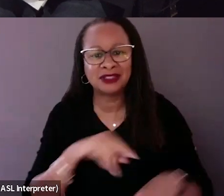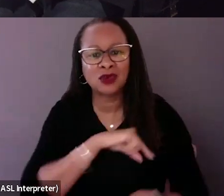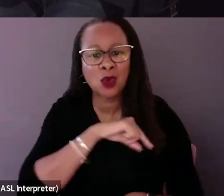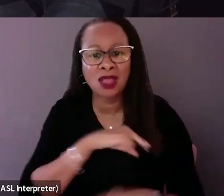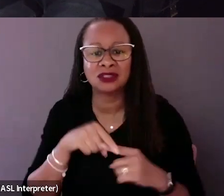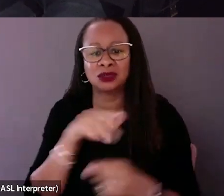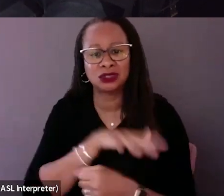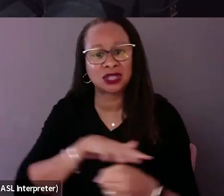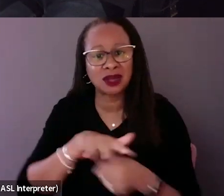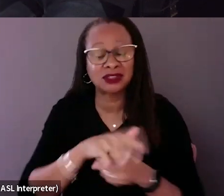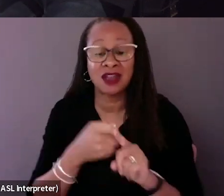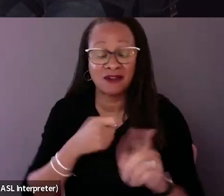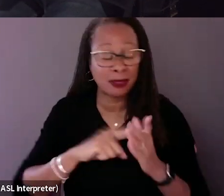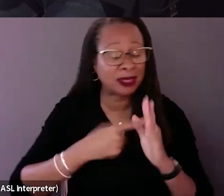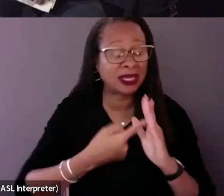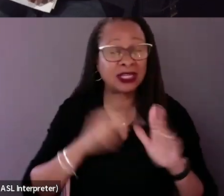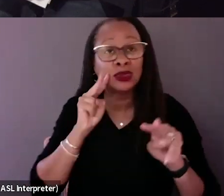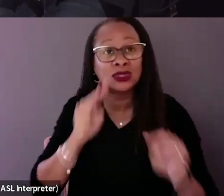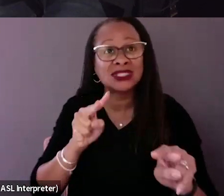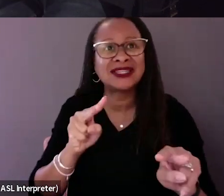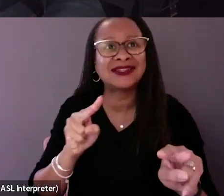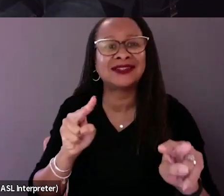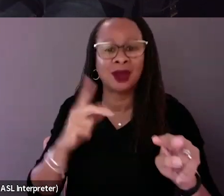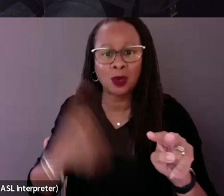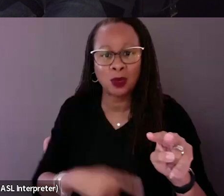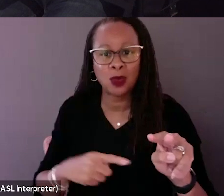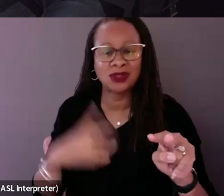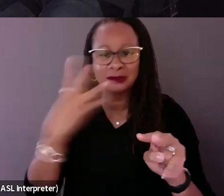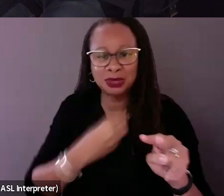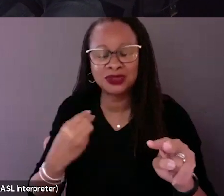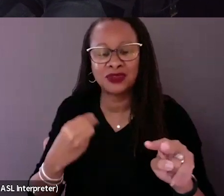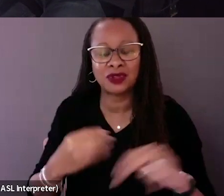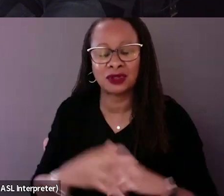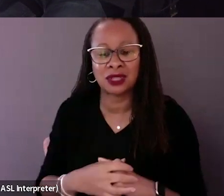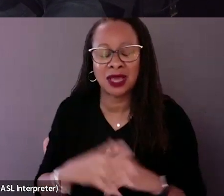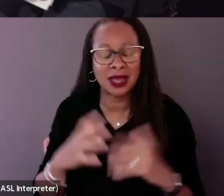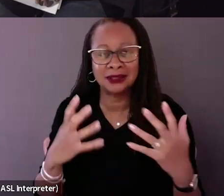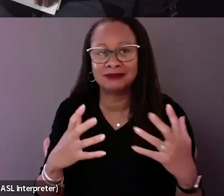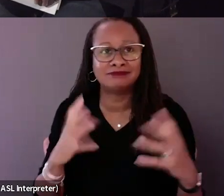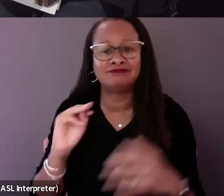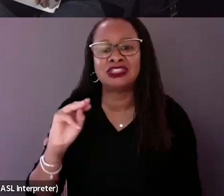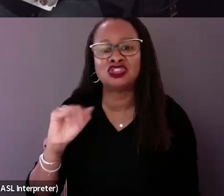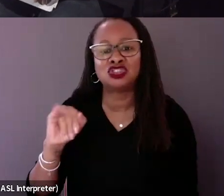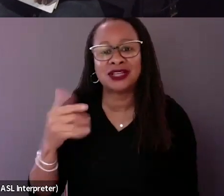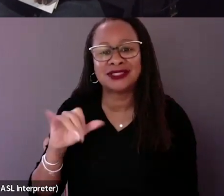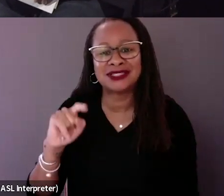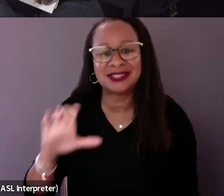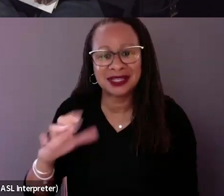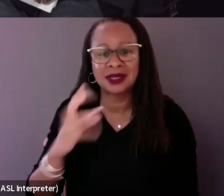from the beginning, you see what's beautiful and majestic and peaceful about this. Can you talk